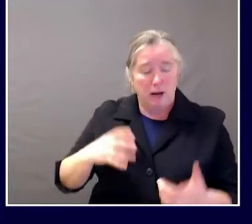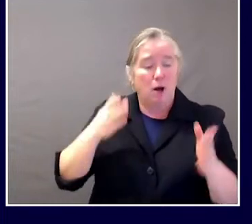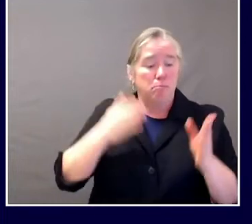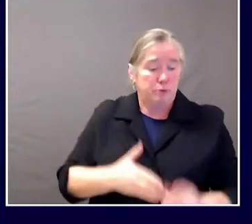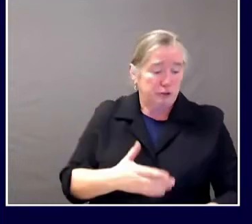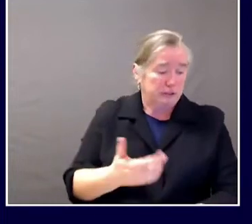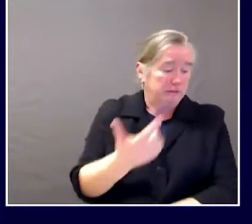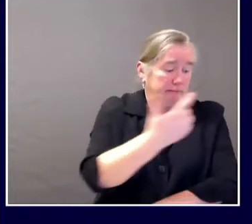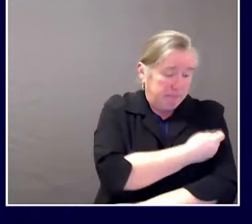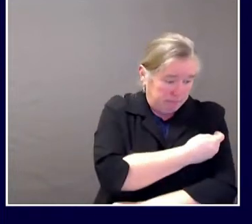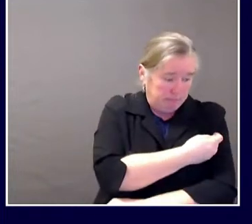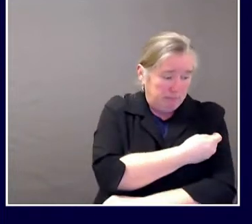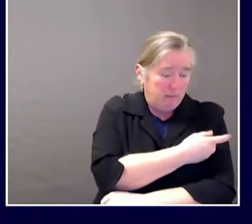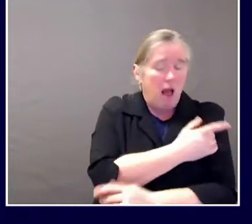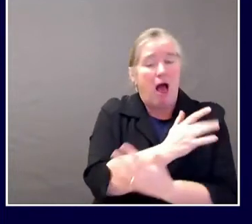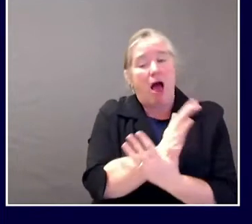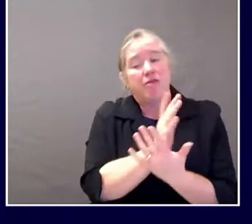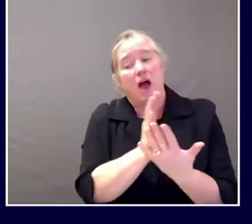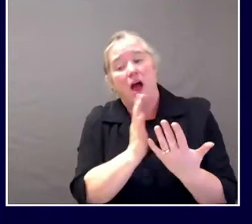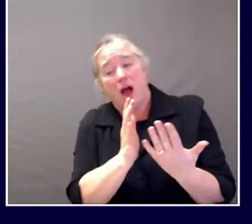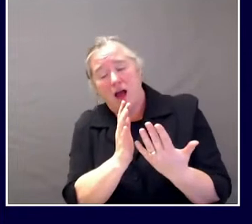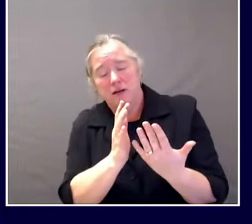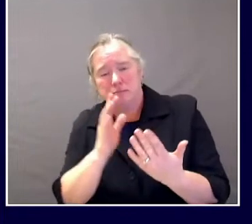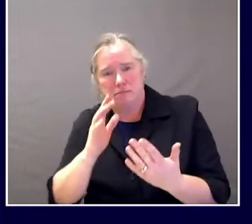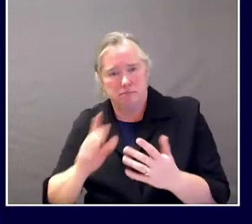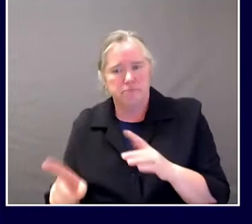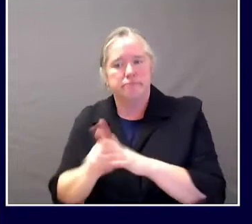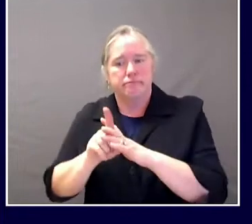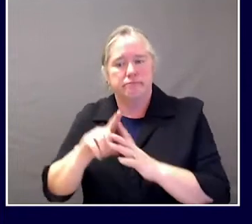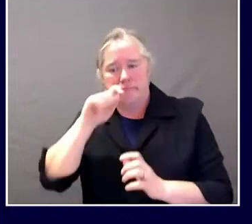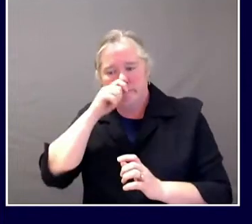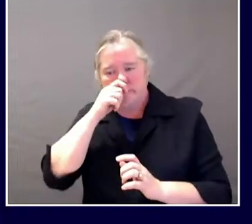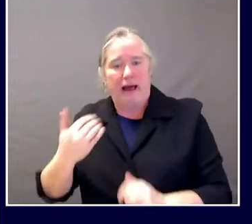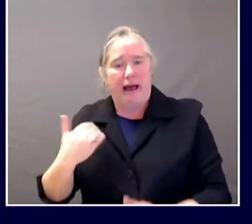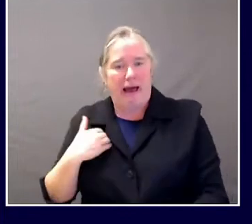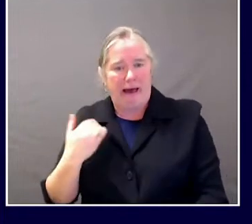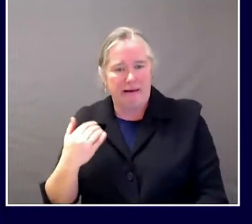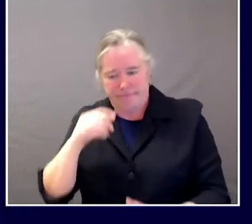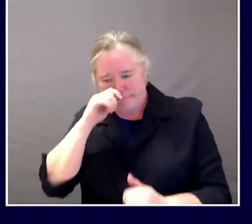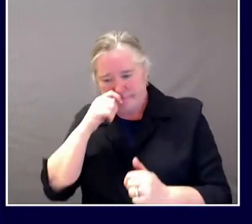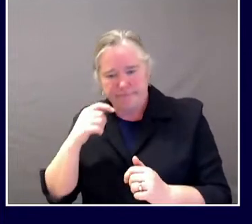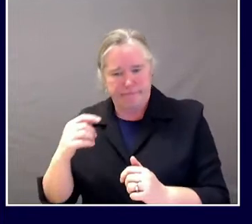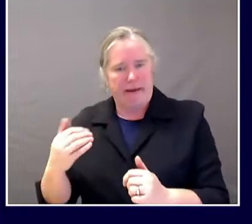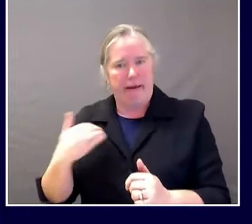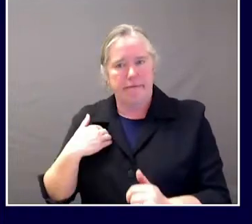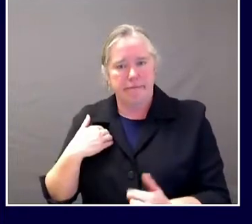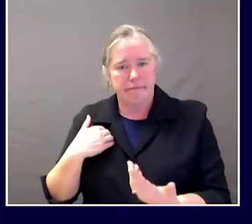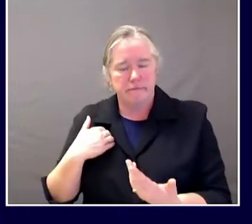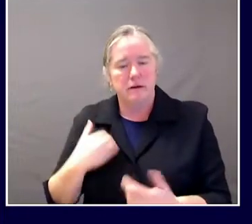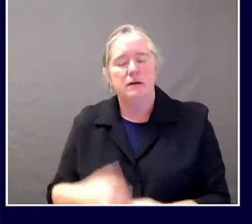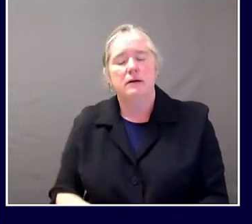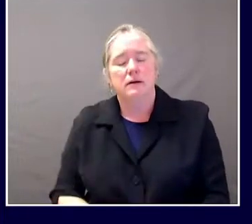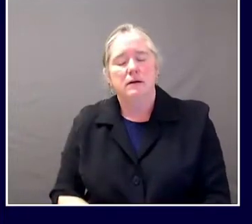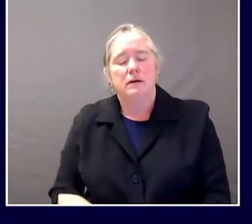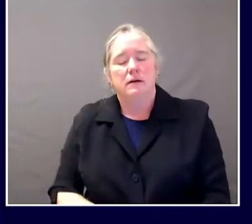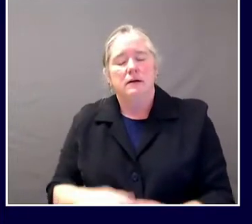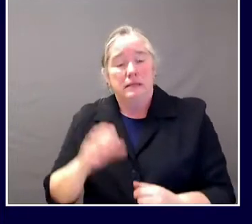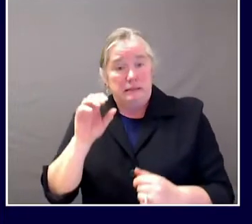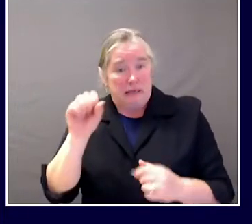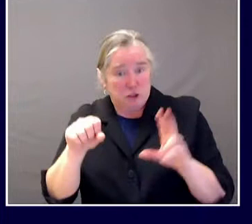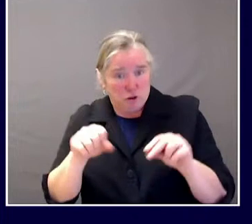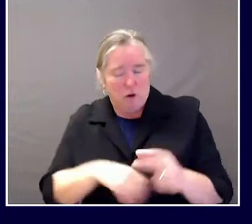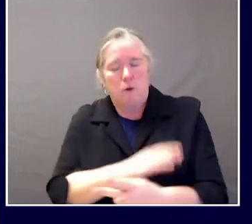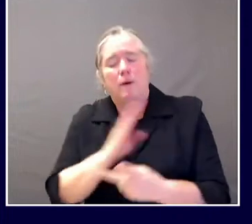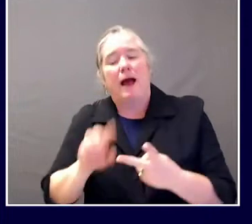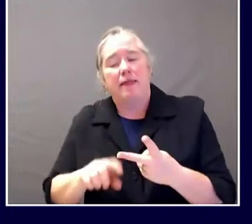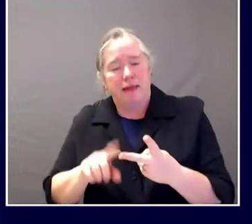dose? And also, what is the likelihood that someone after receiving the first dose might contract COVID-19? Okay, I have